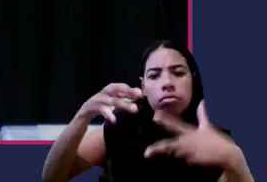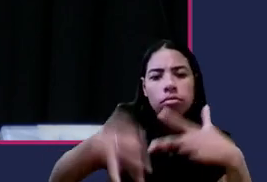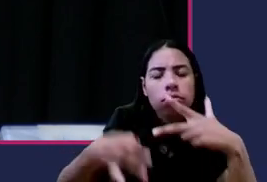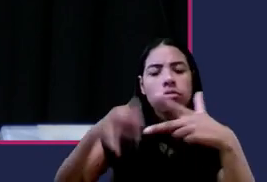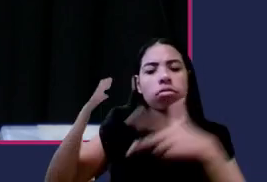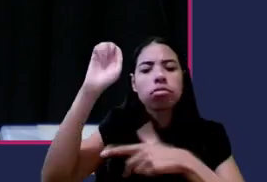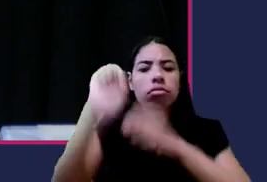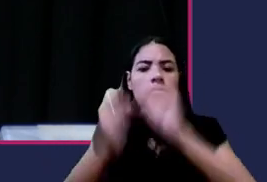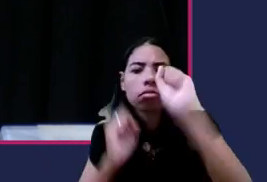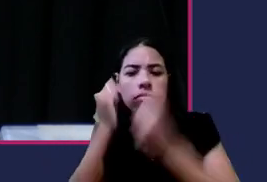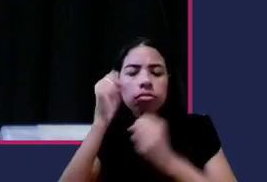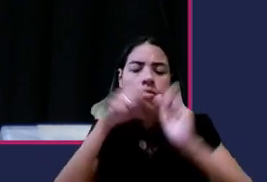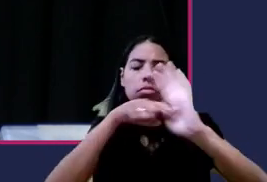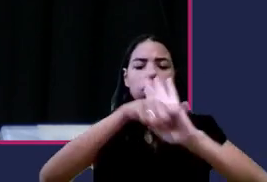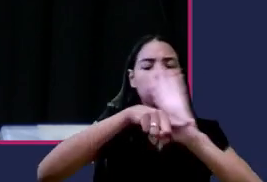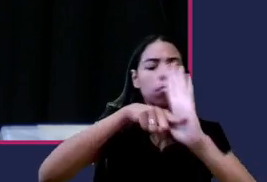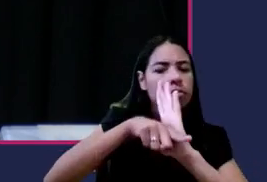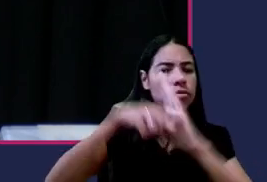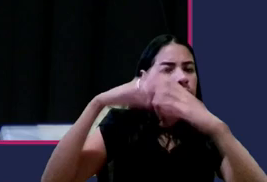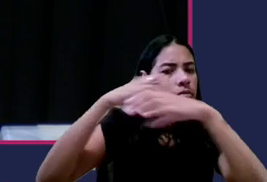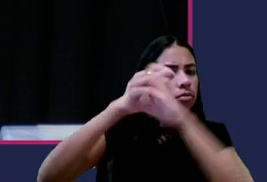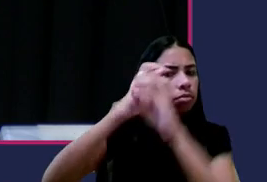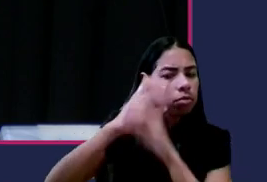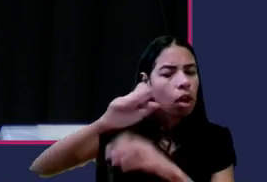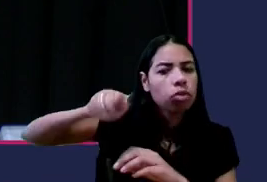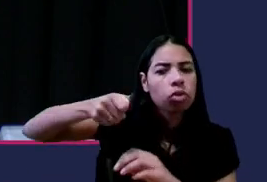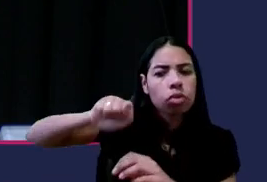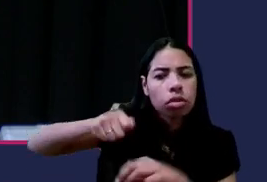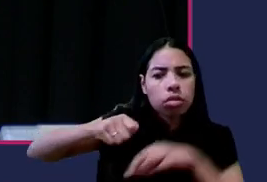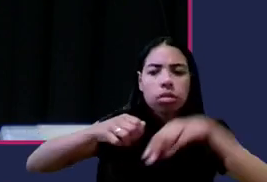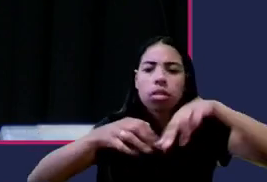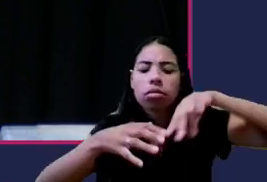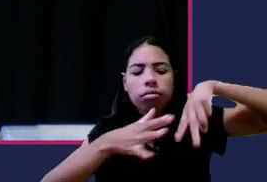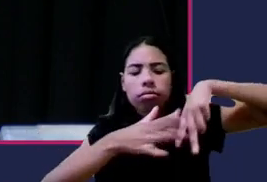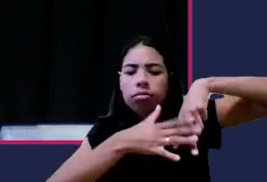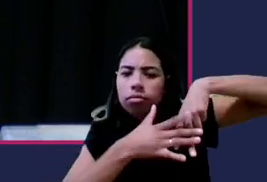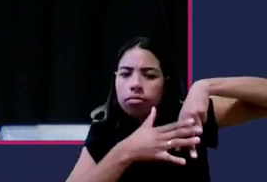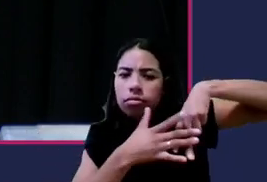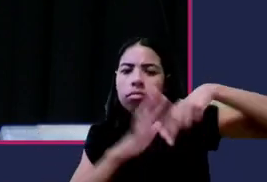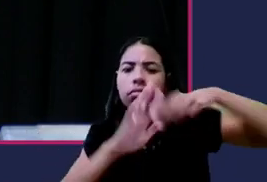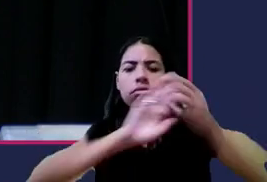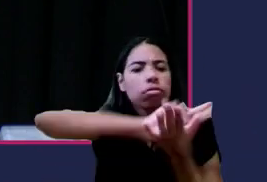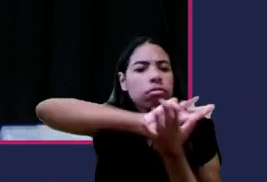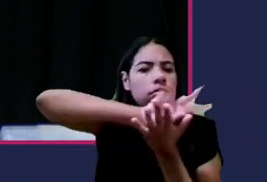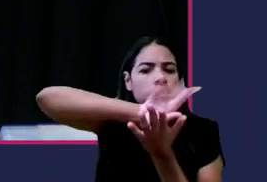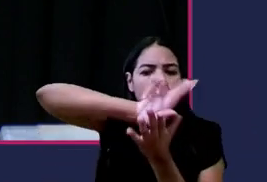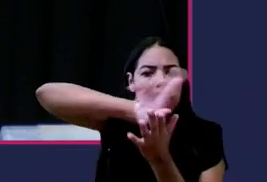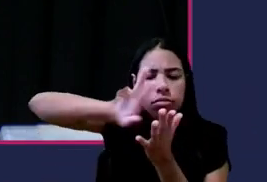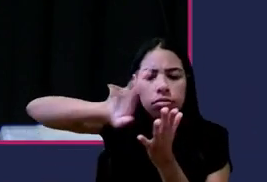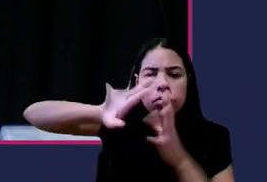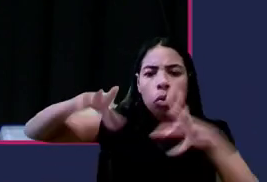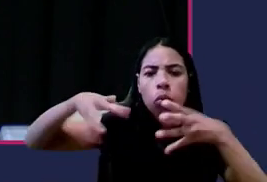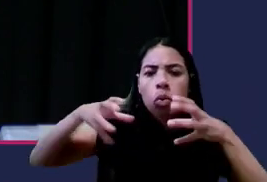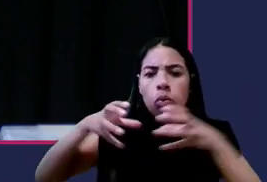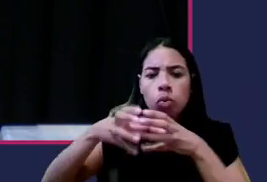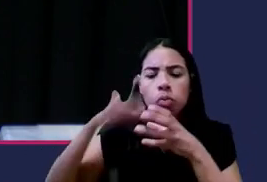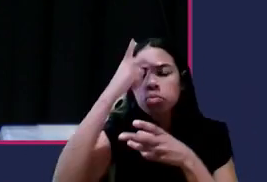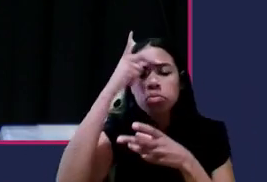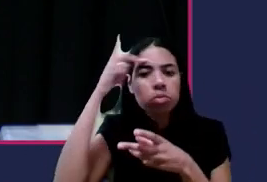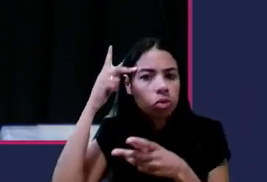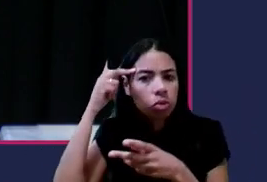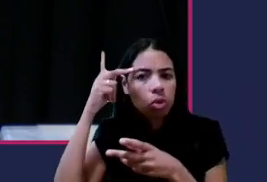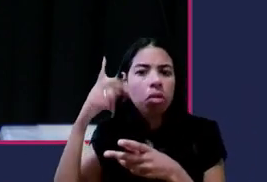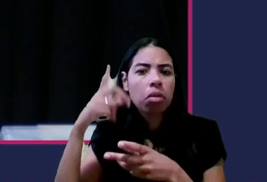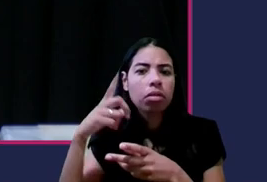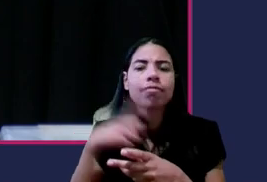executive, the legislative, industry, researchers, patients associations, a broad and